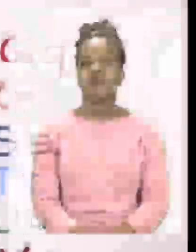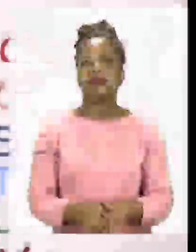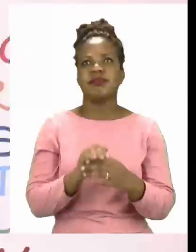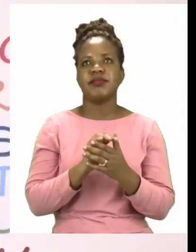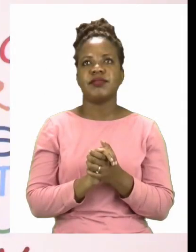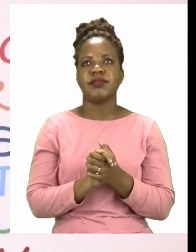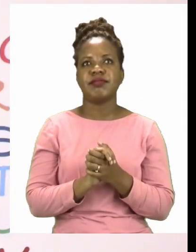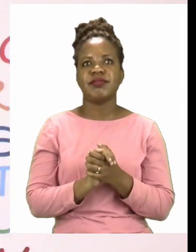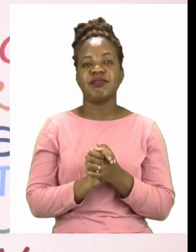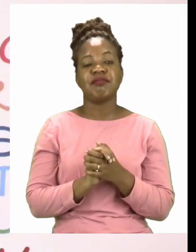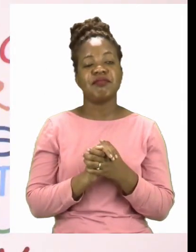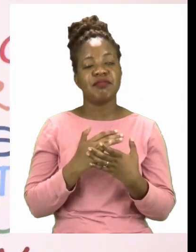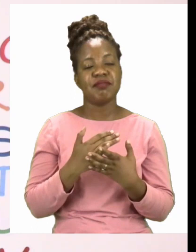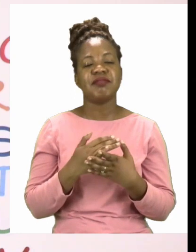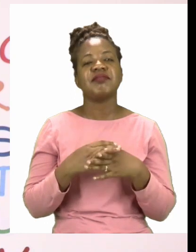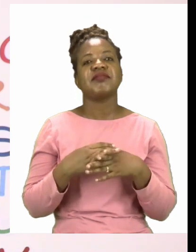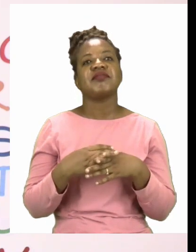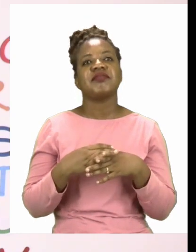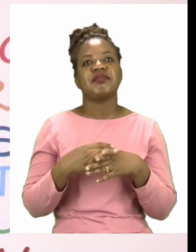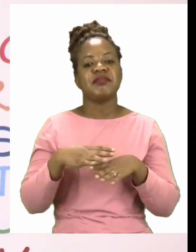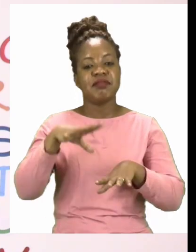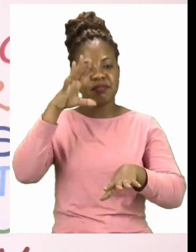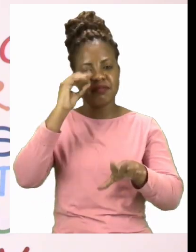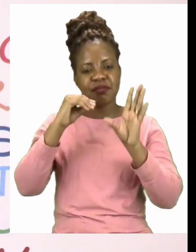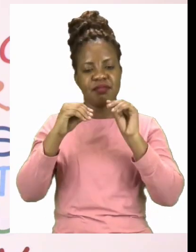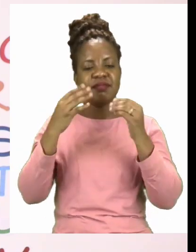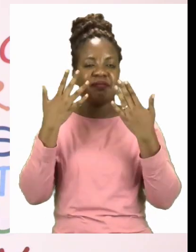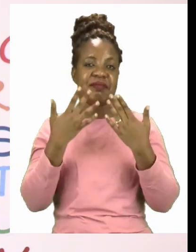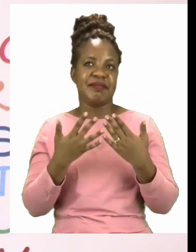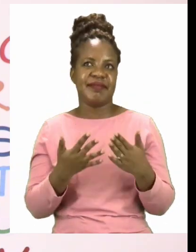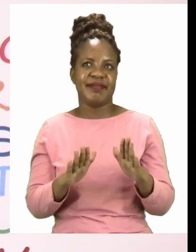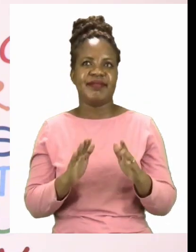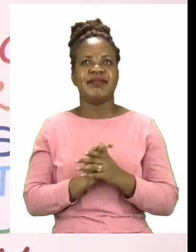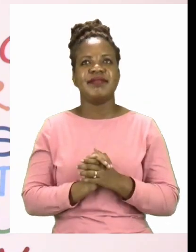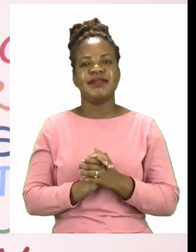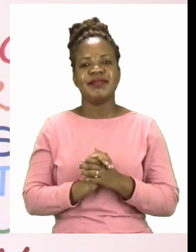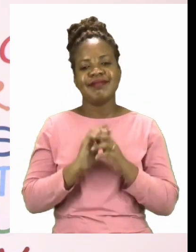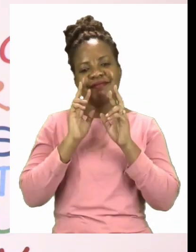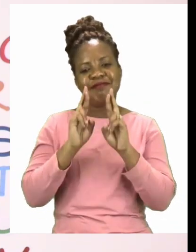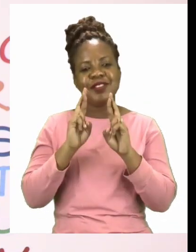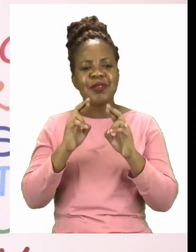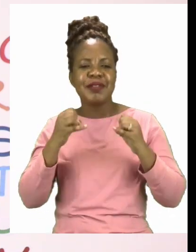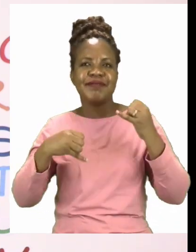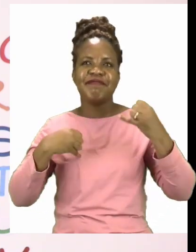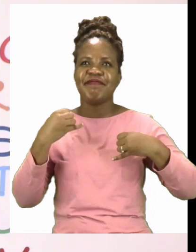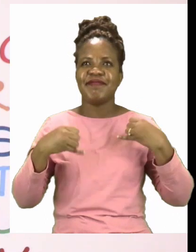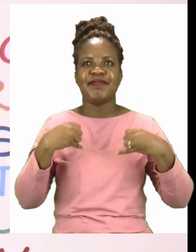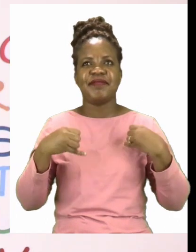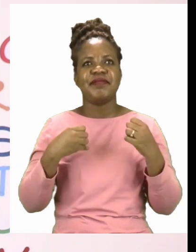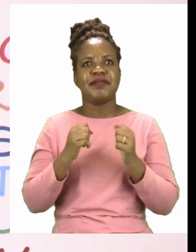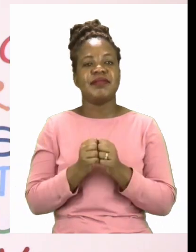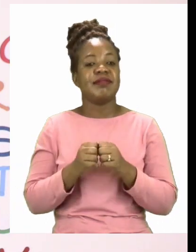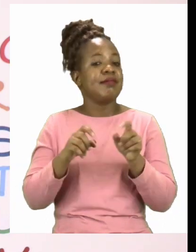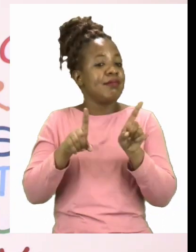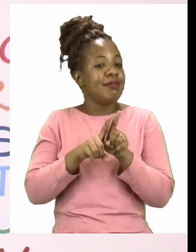We have now come to the end of our lesson, boys and girls, and I hope you had so much fun. I know I